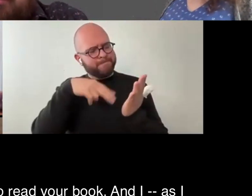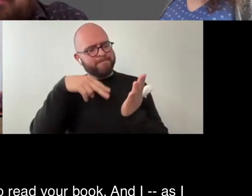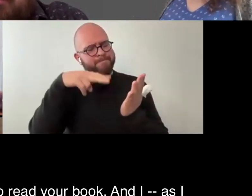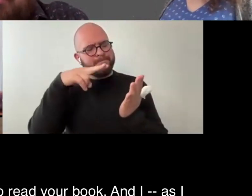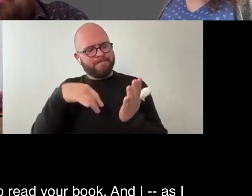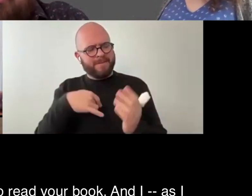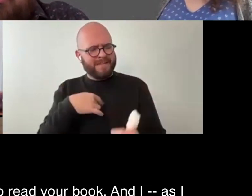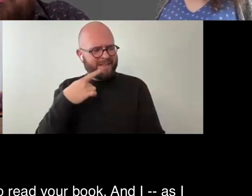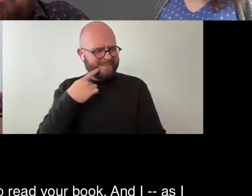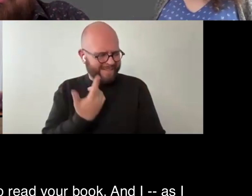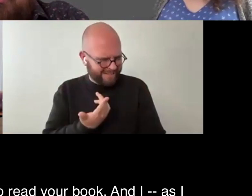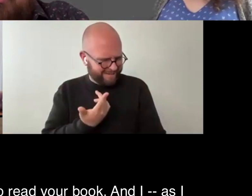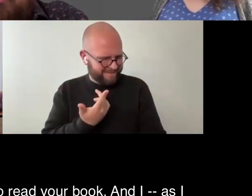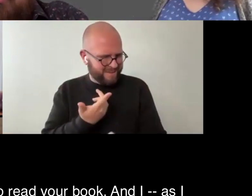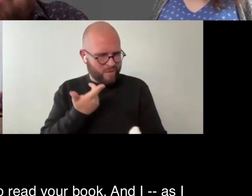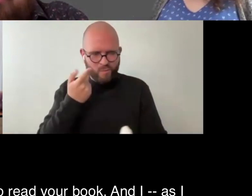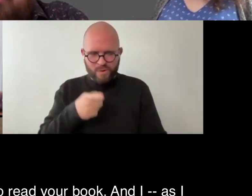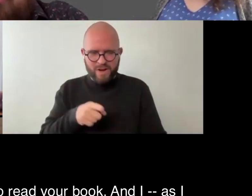Julia go to